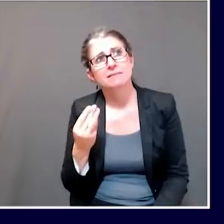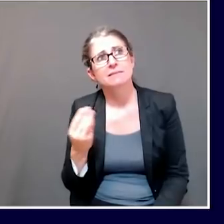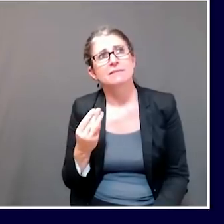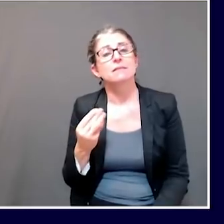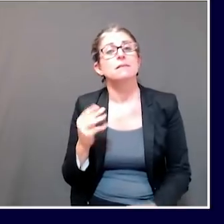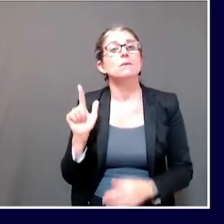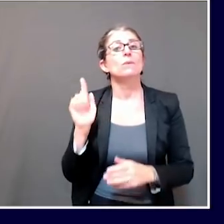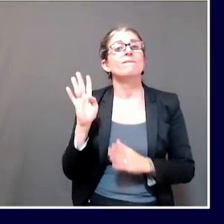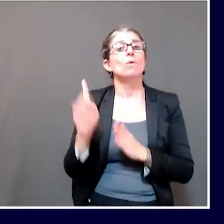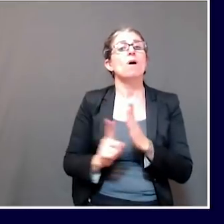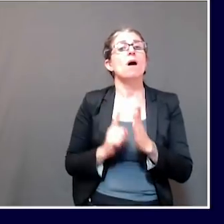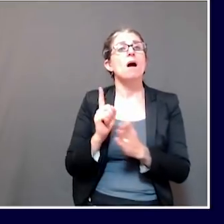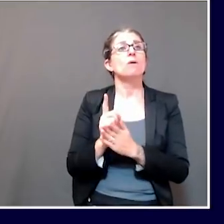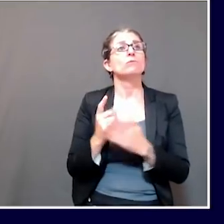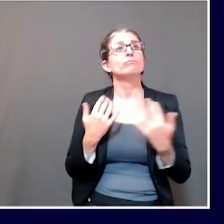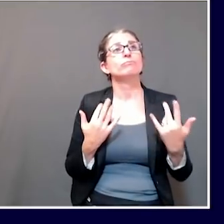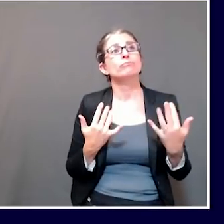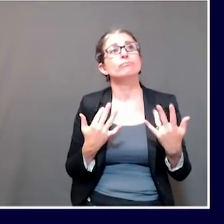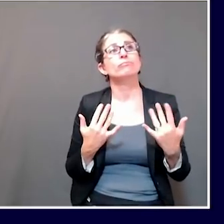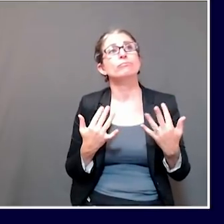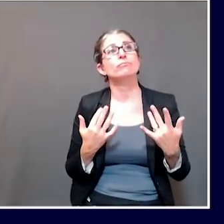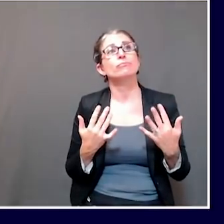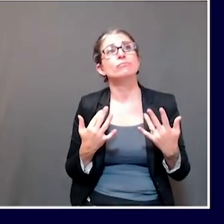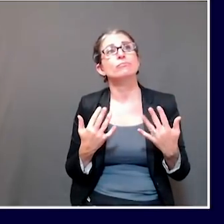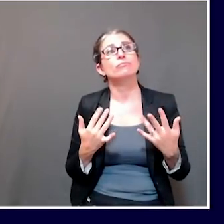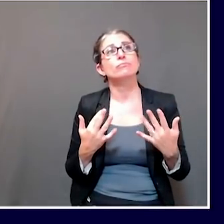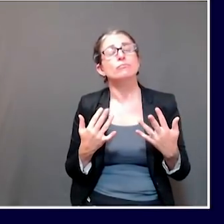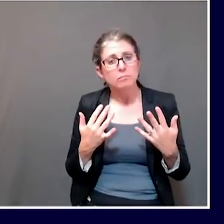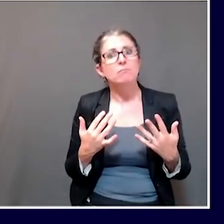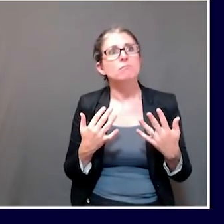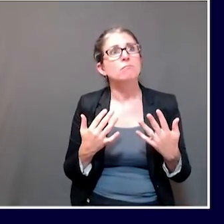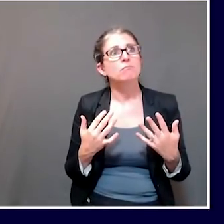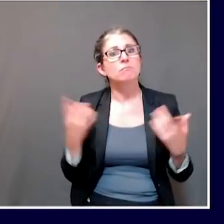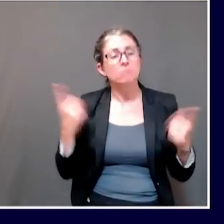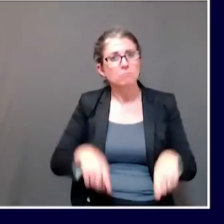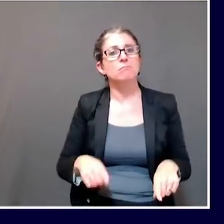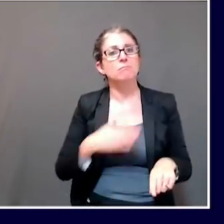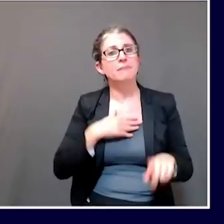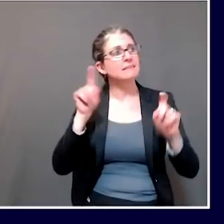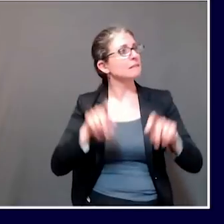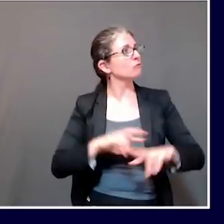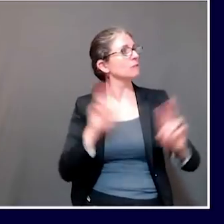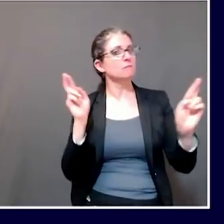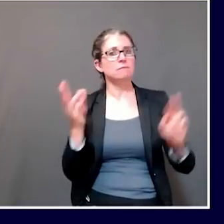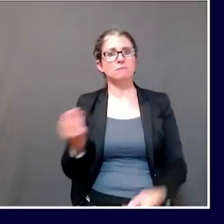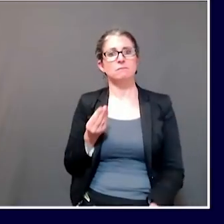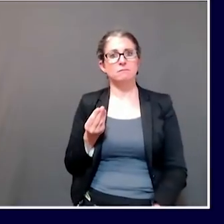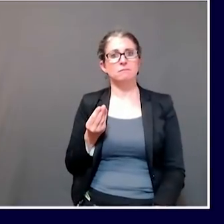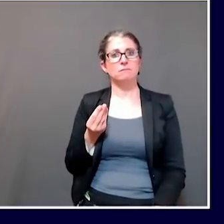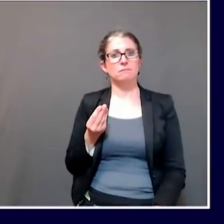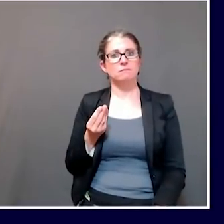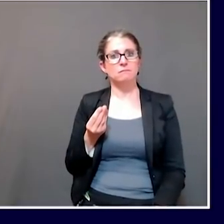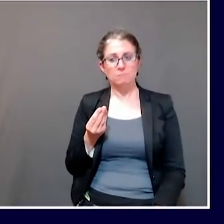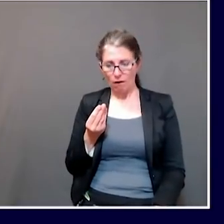me to log in because my test results were ready. And we've received a lot of those emails as well. And